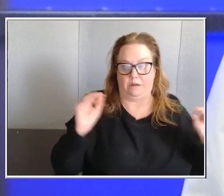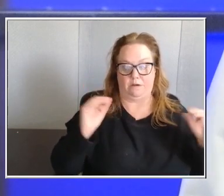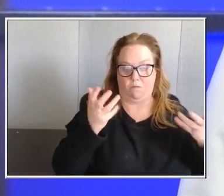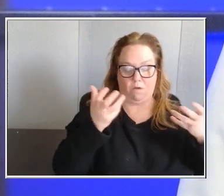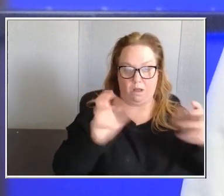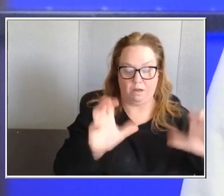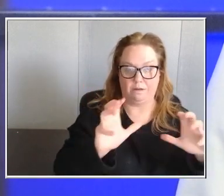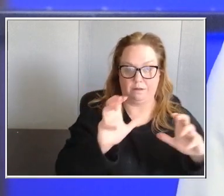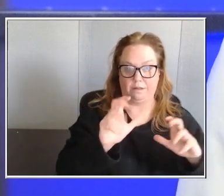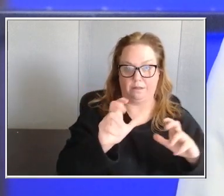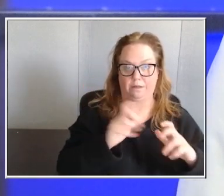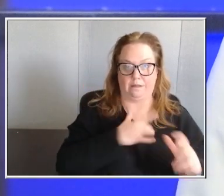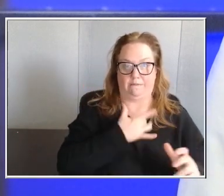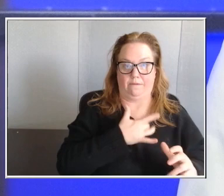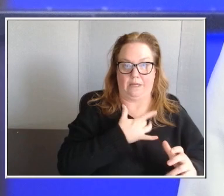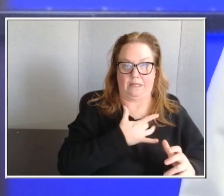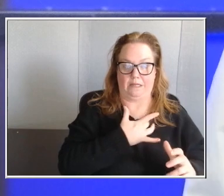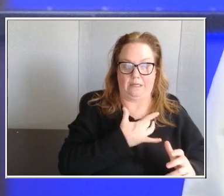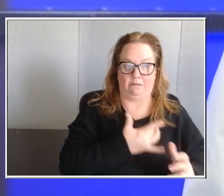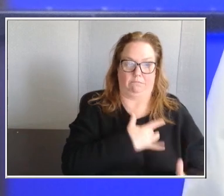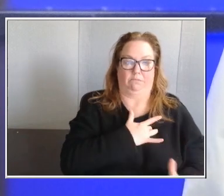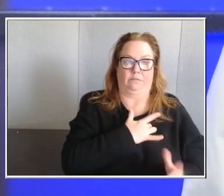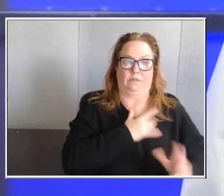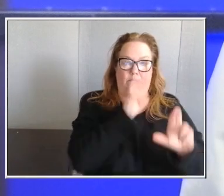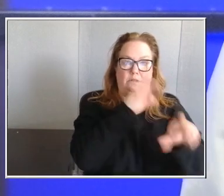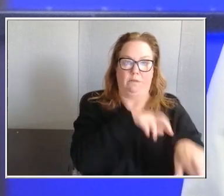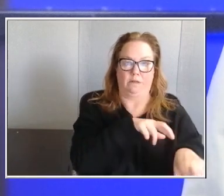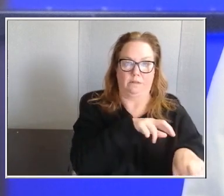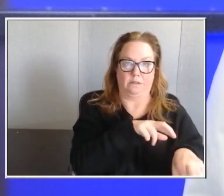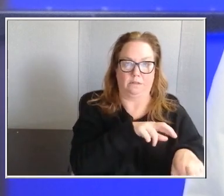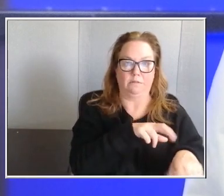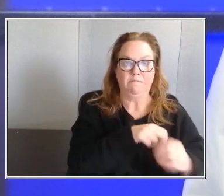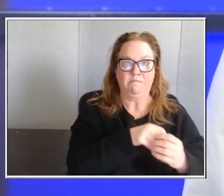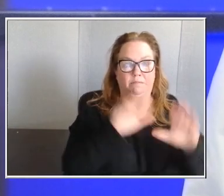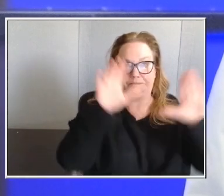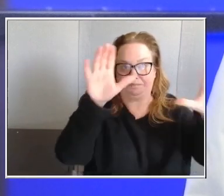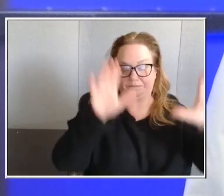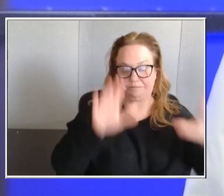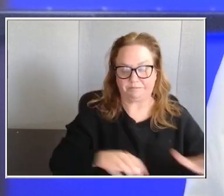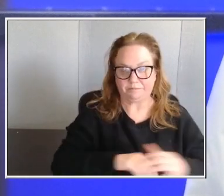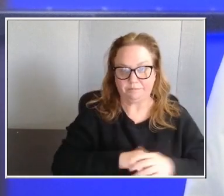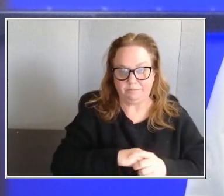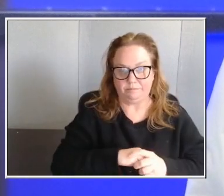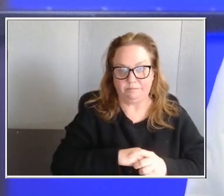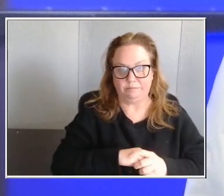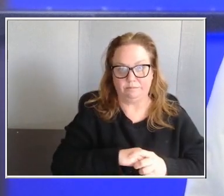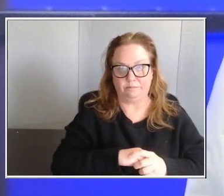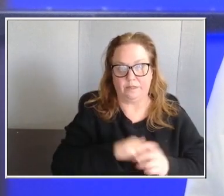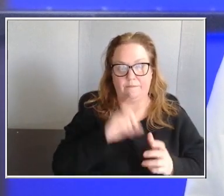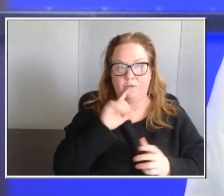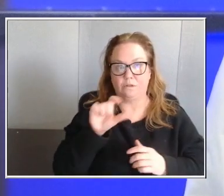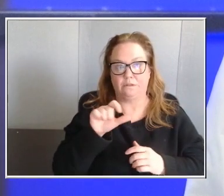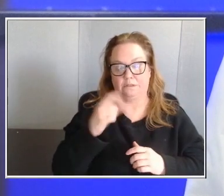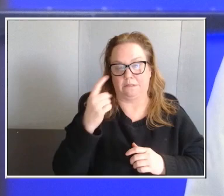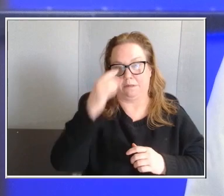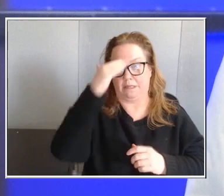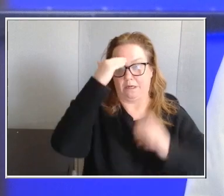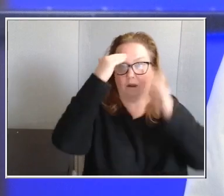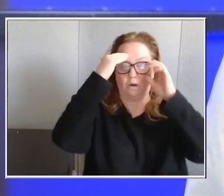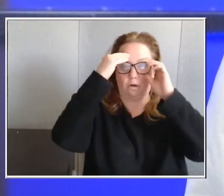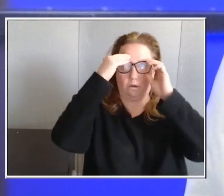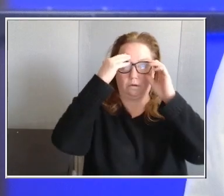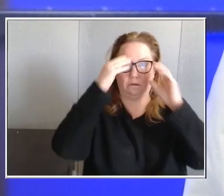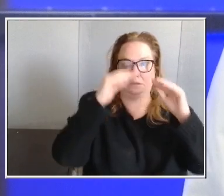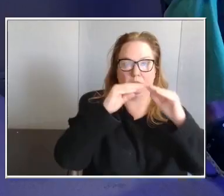the feeling they get in response to that is incredible, and when it's for someone they know, it's even much